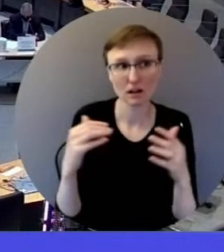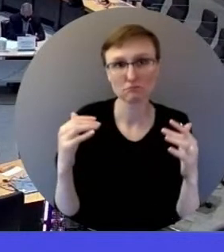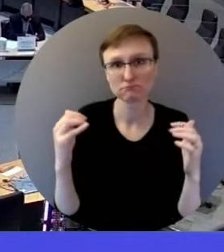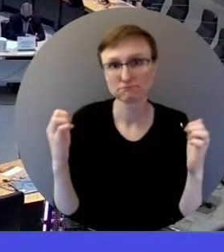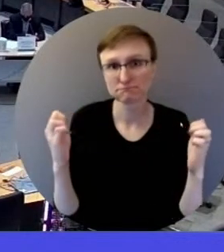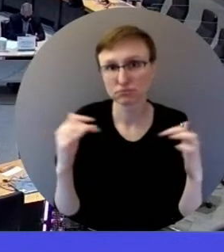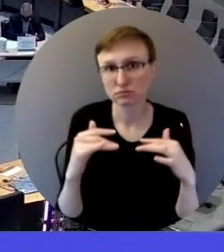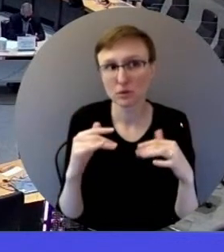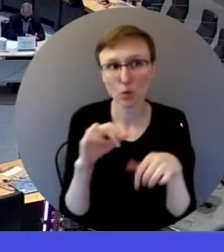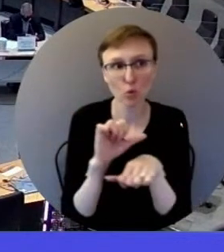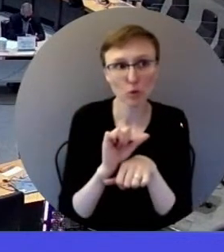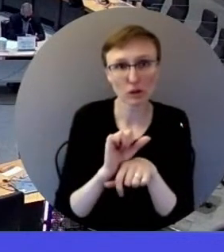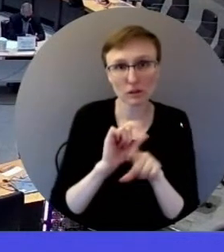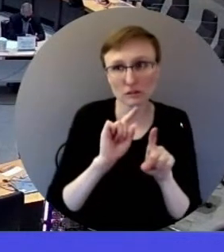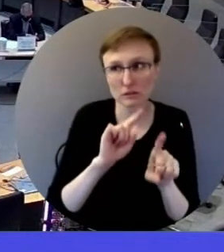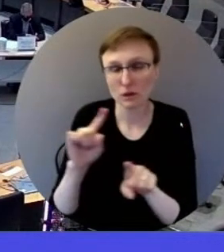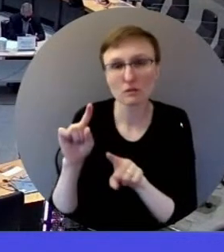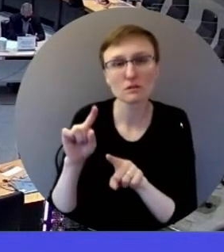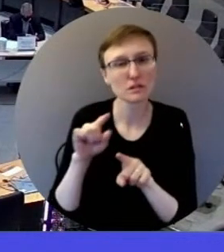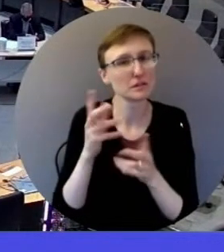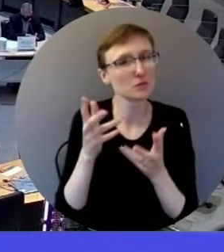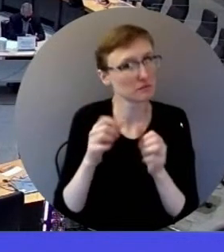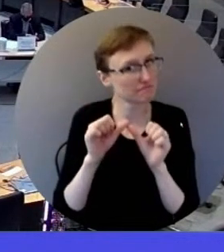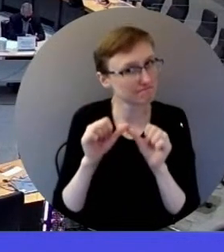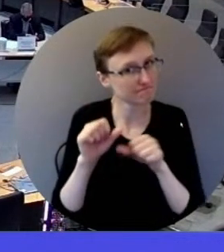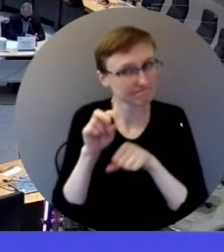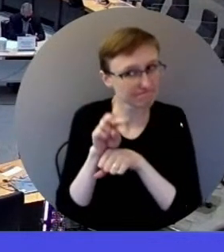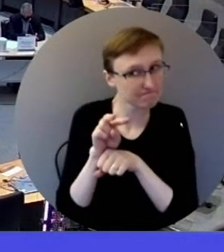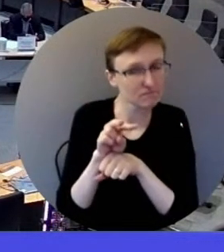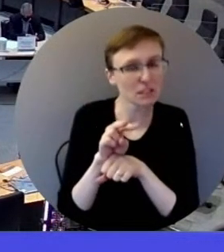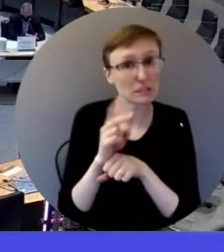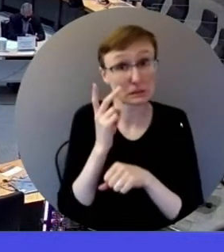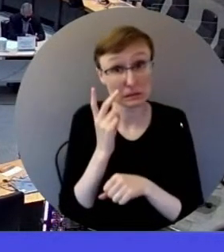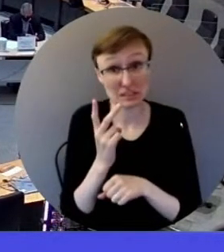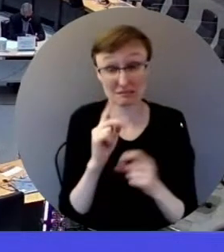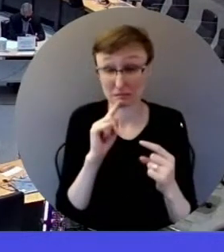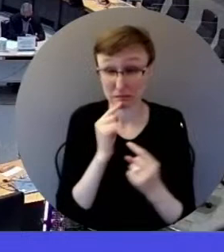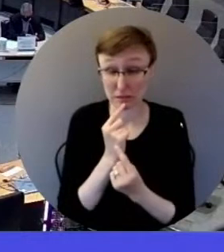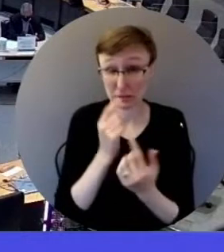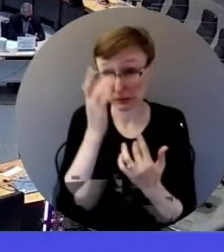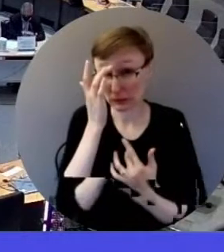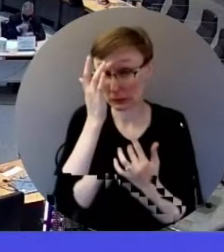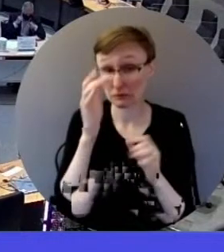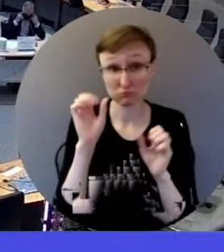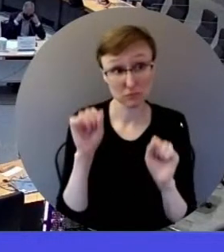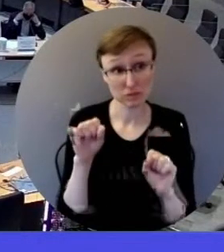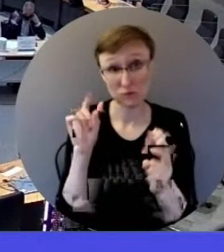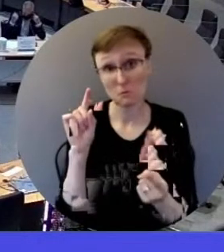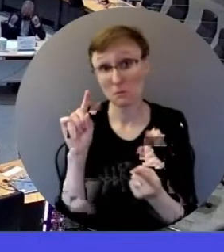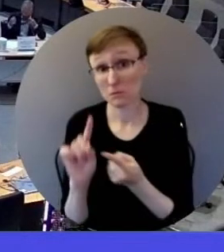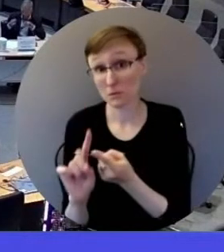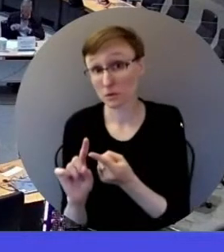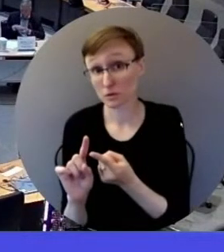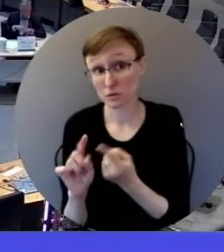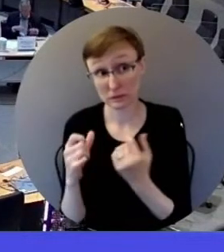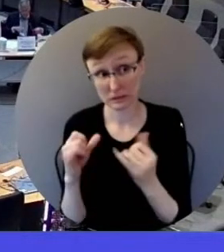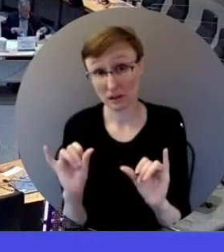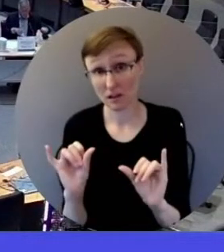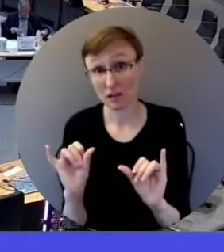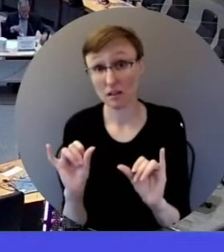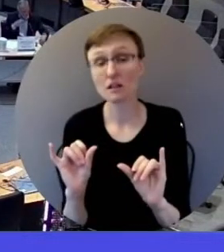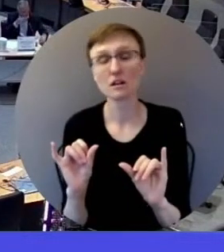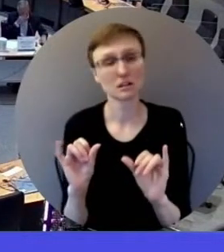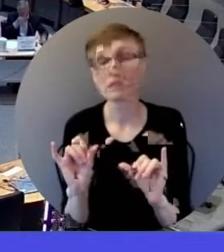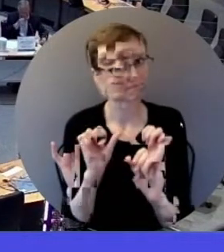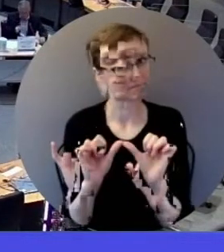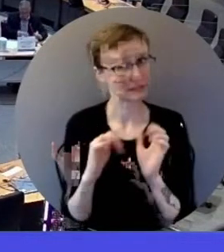serious illness at a low level? And so this is something that is still being studied around the